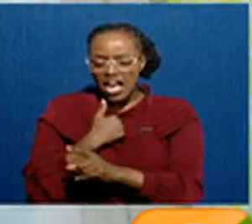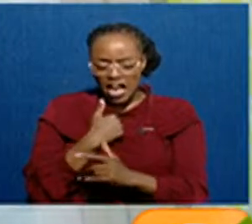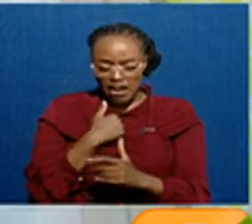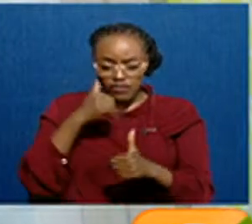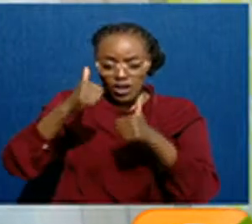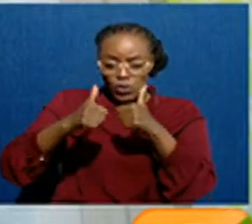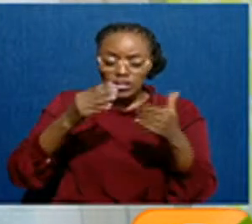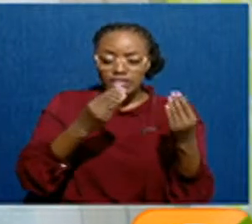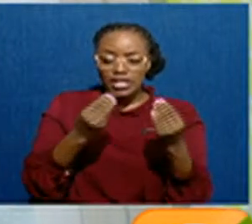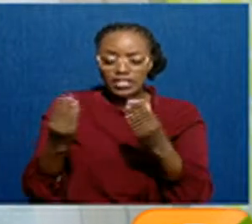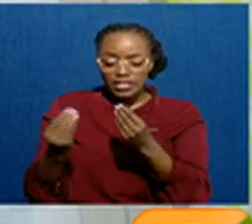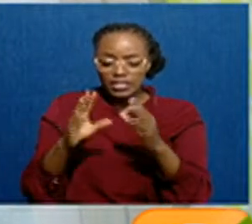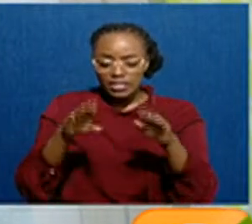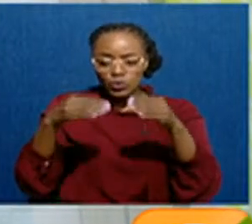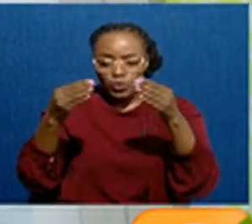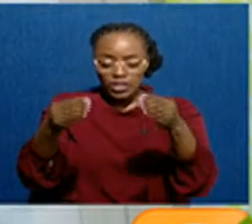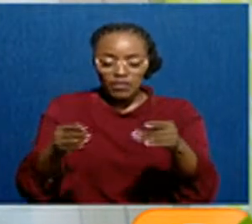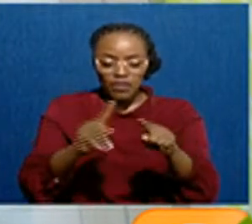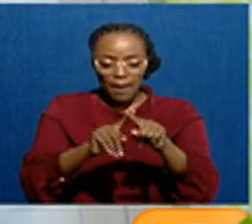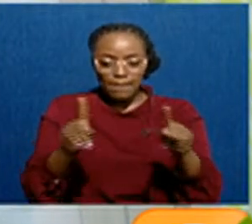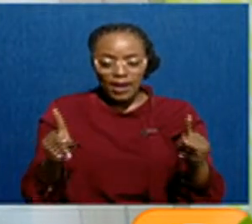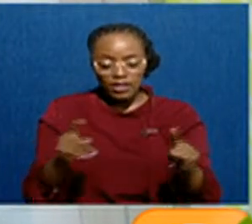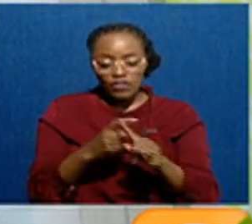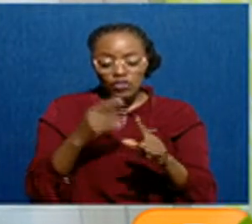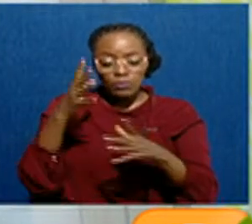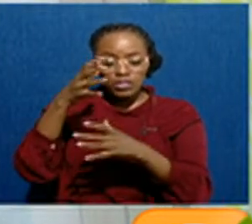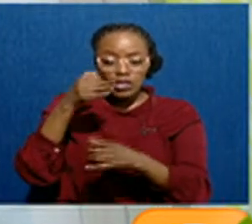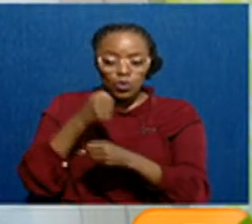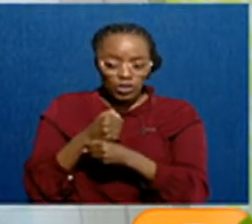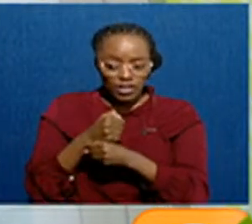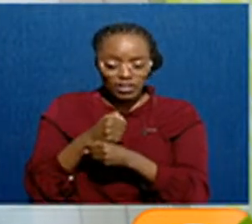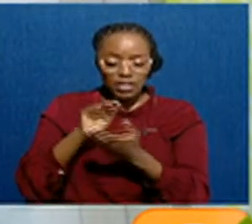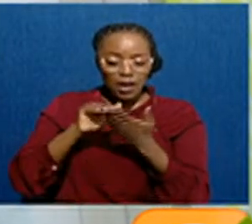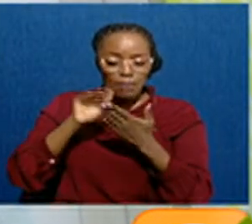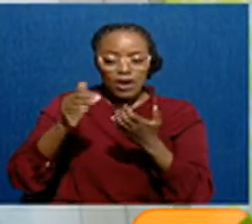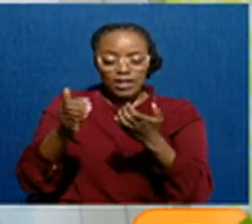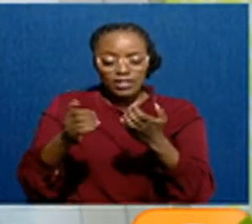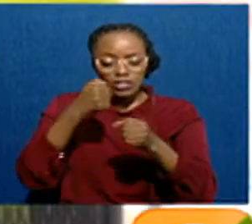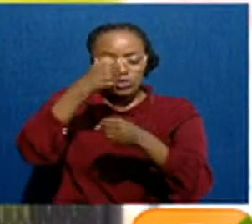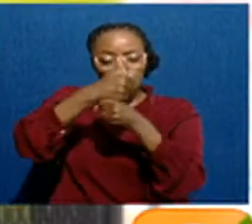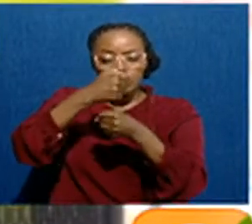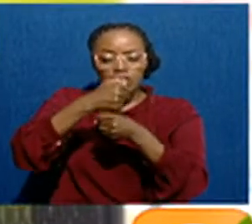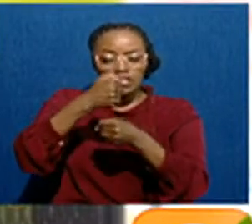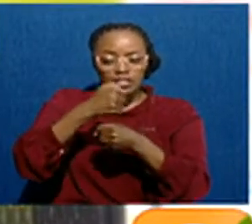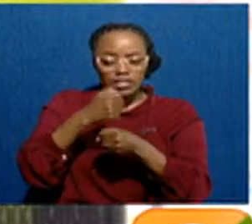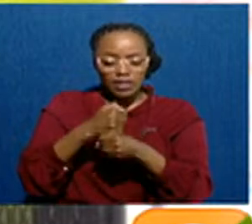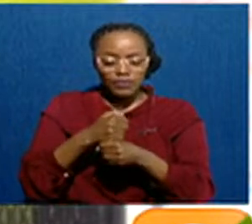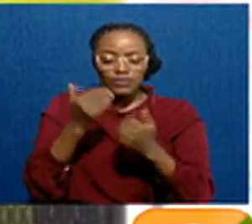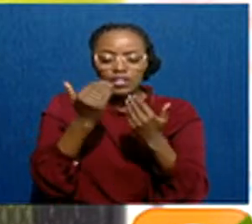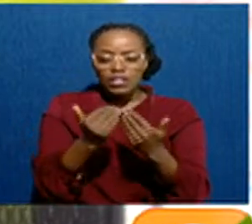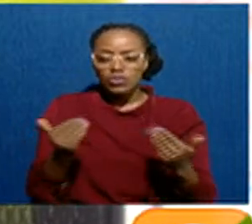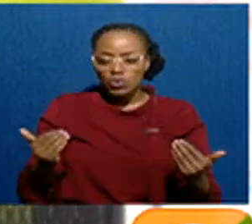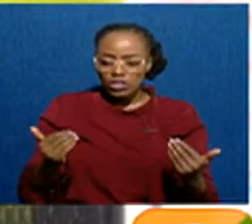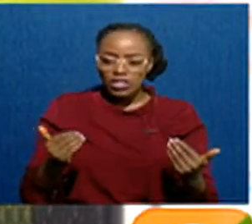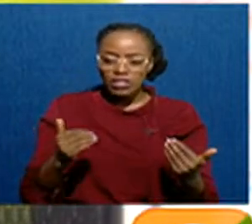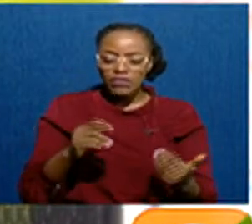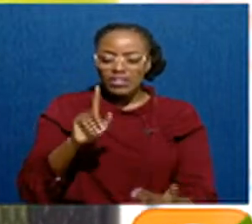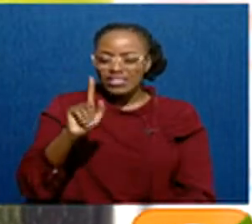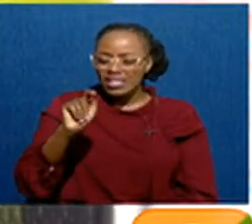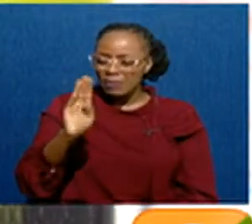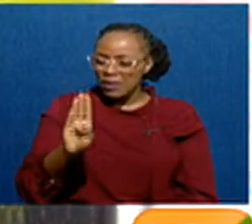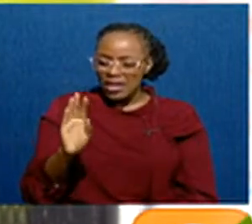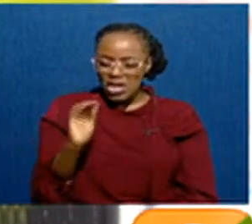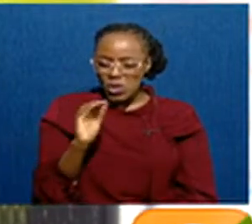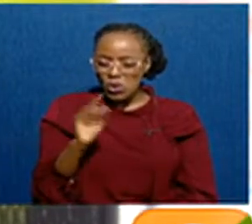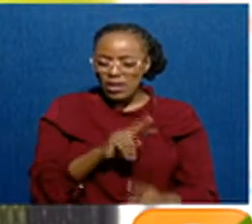that are easy to administer. But according to stakeholders, more needs to be done. Children are not born with tuberculosis.